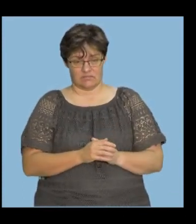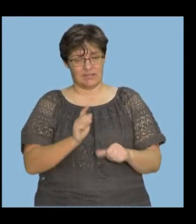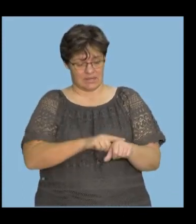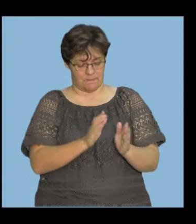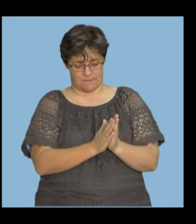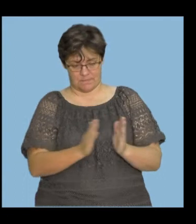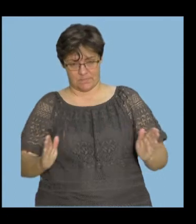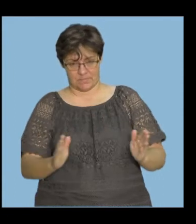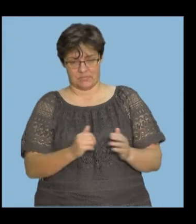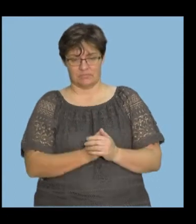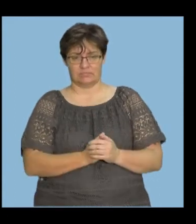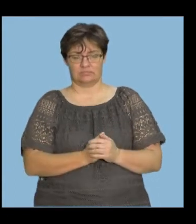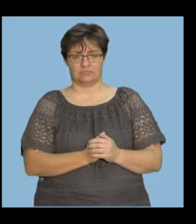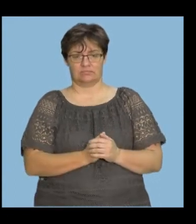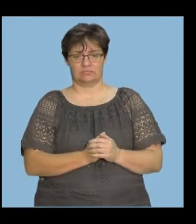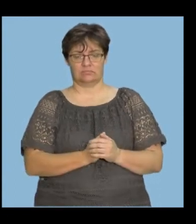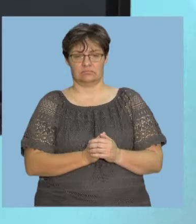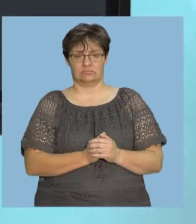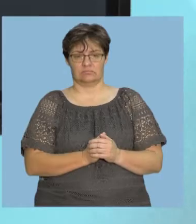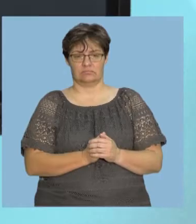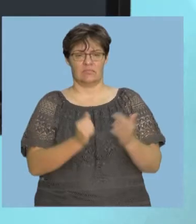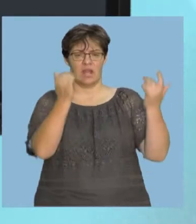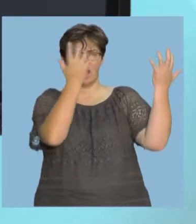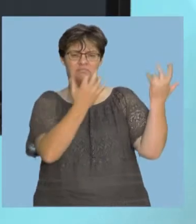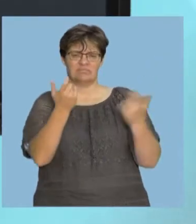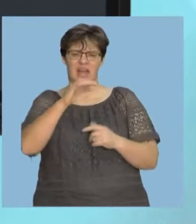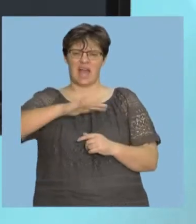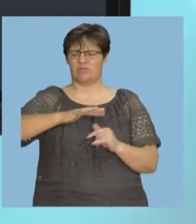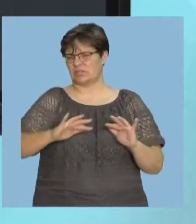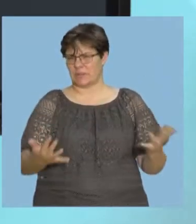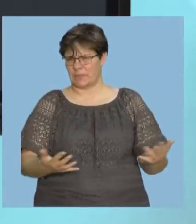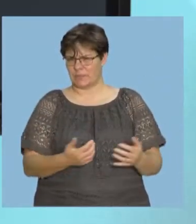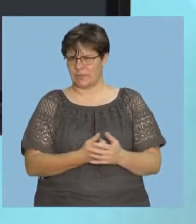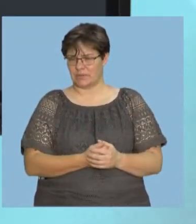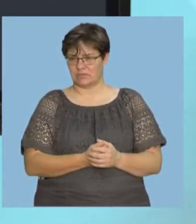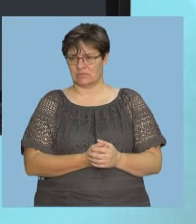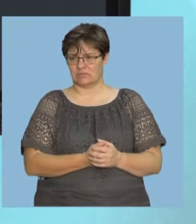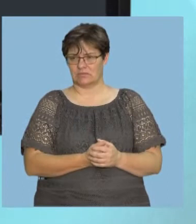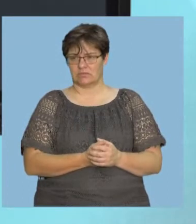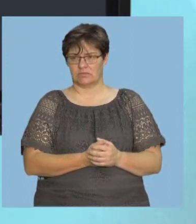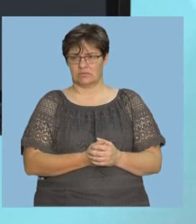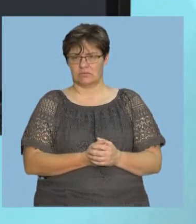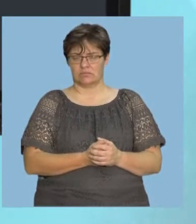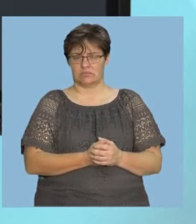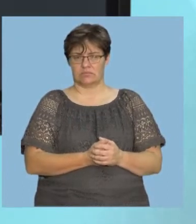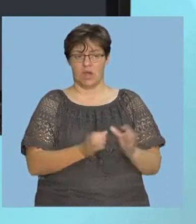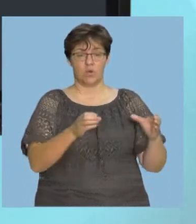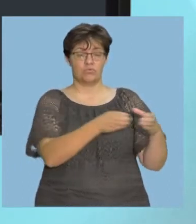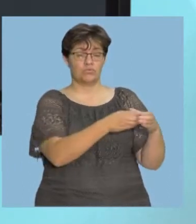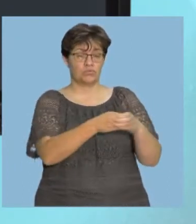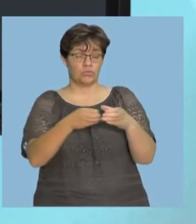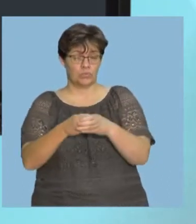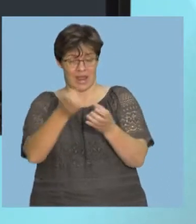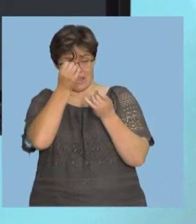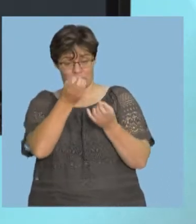period. How do we calculate the average? We're going to take this grouped data and put in